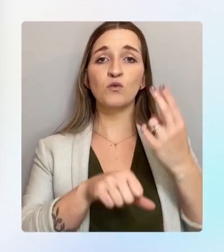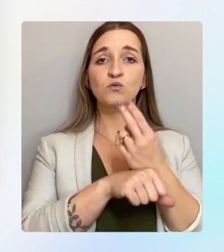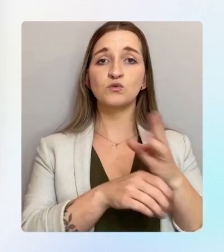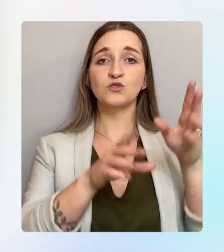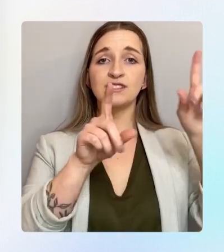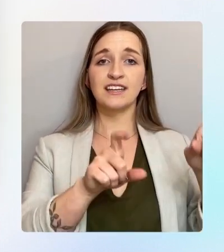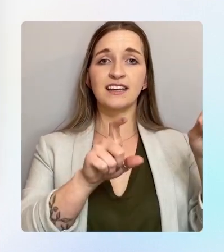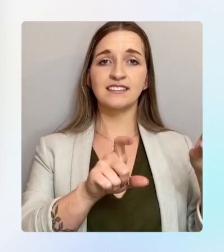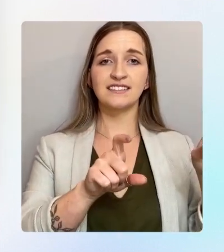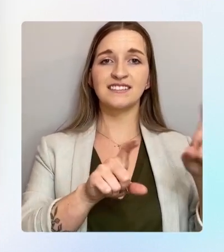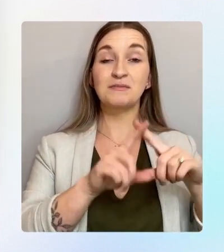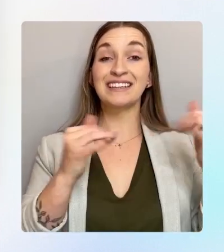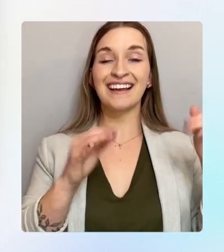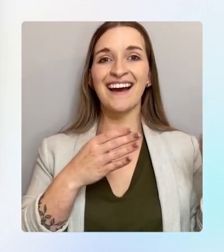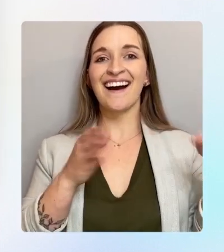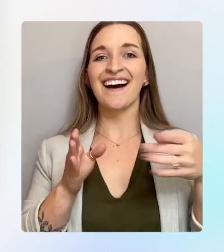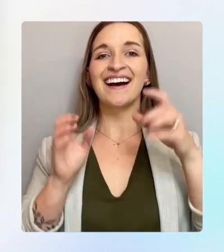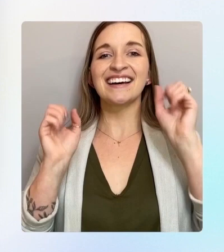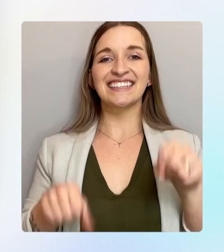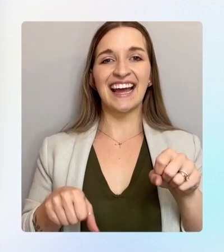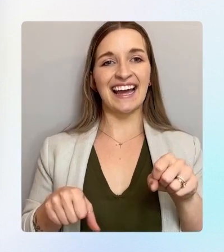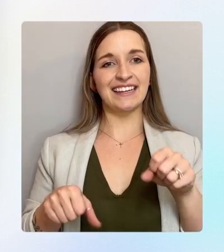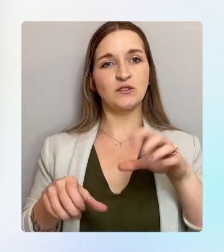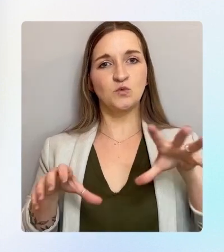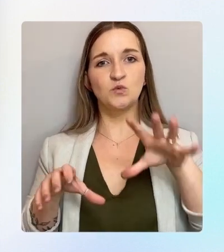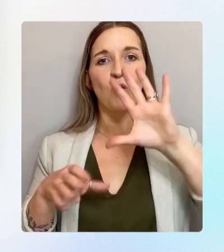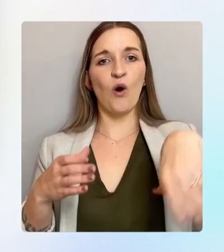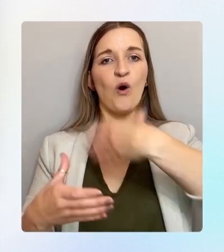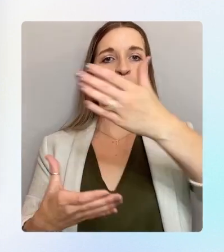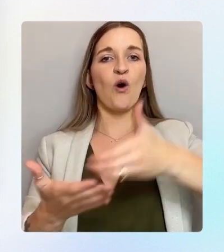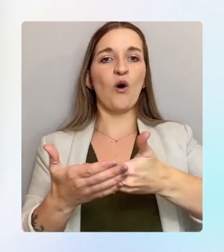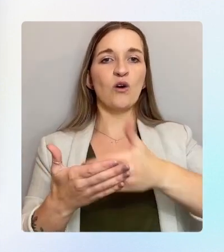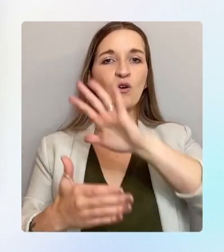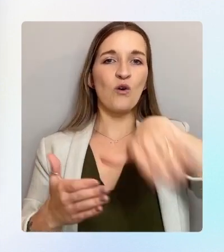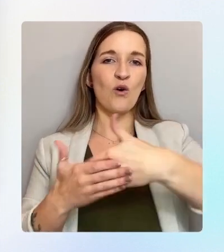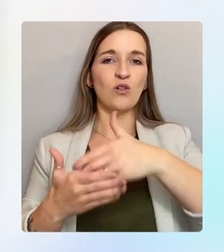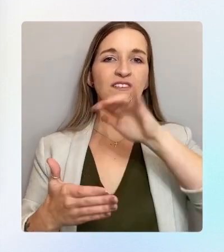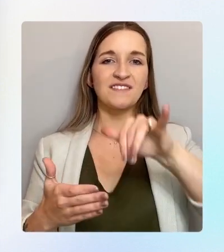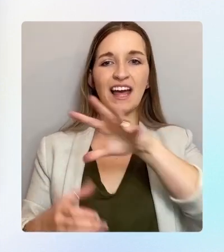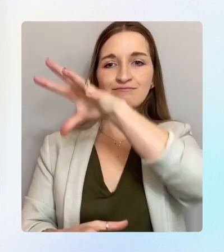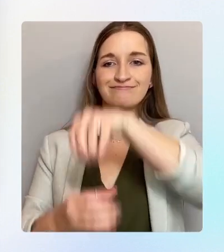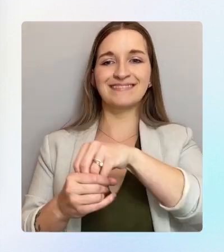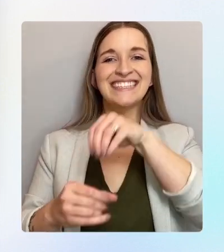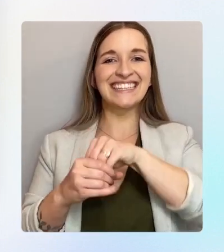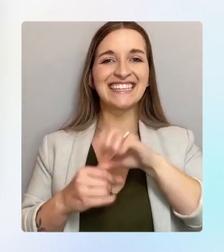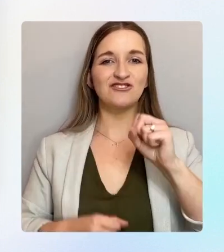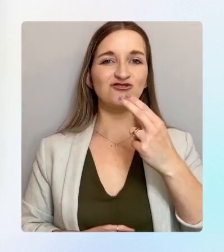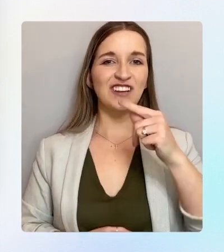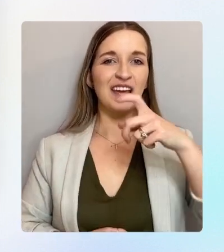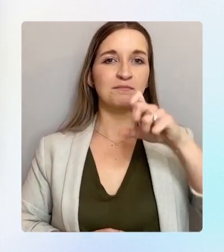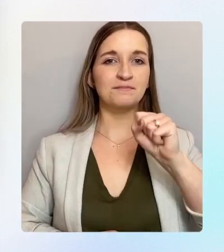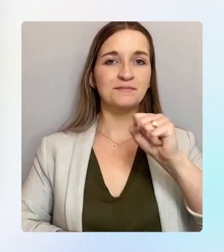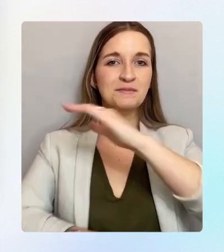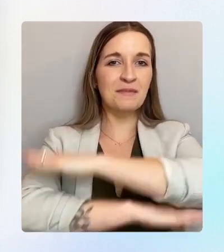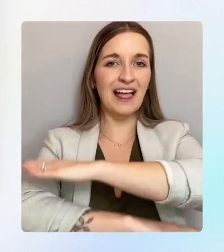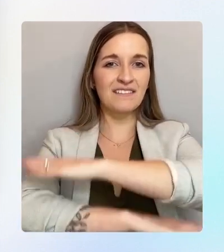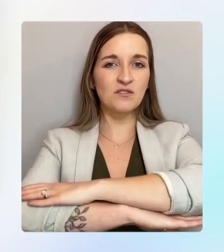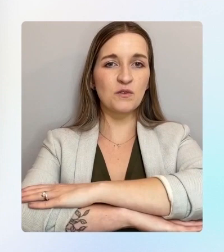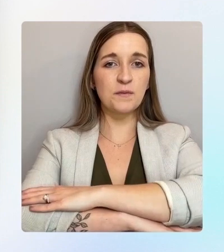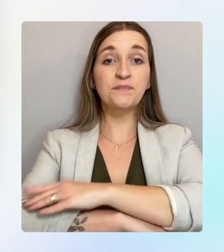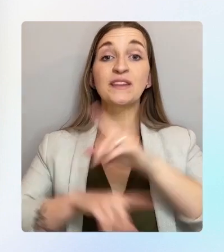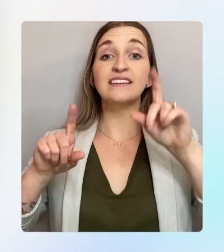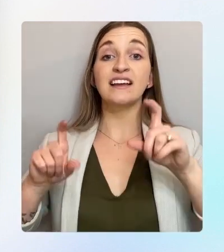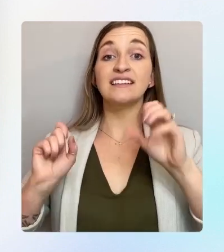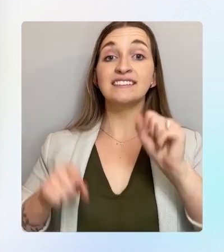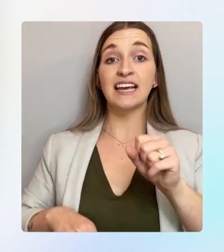testing. Now, the prototype can be created and user tests can be conducted entirely in Shapes. These tests